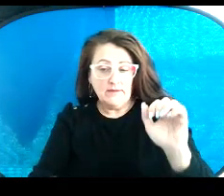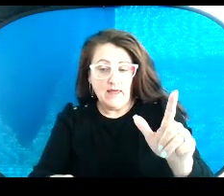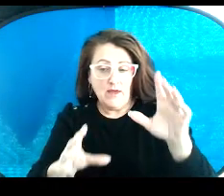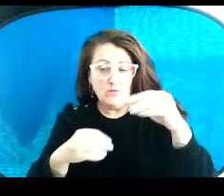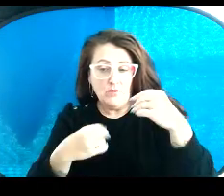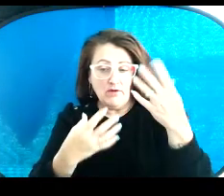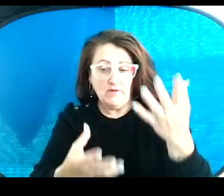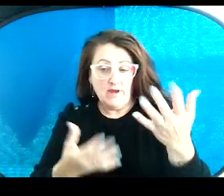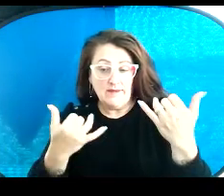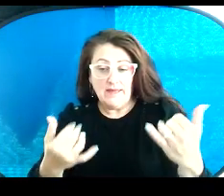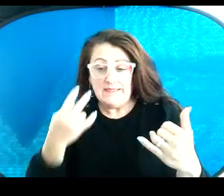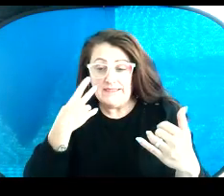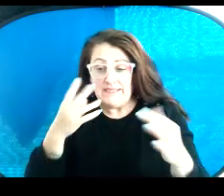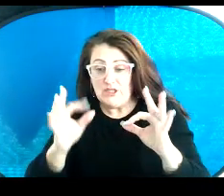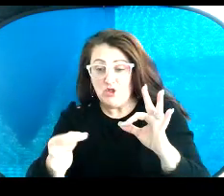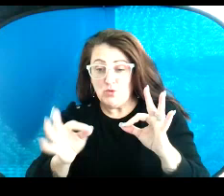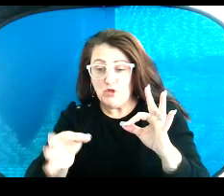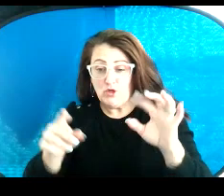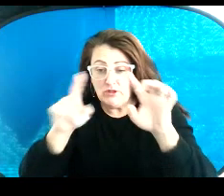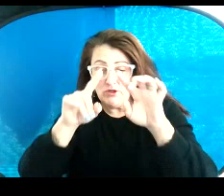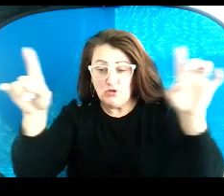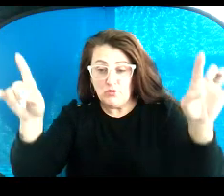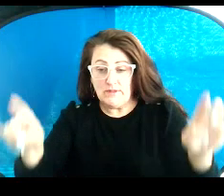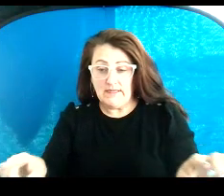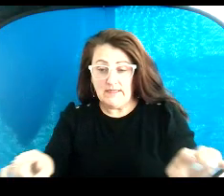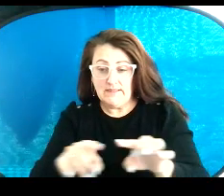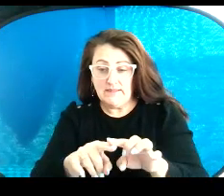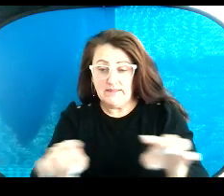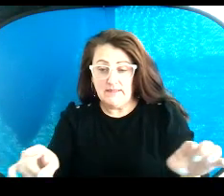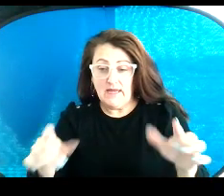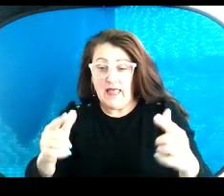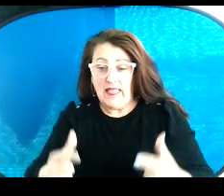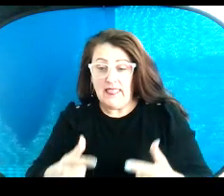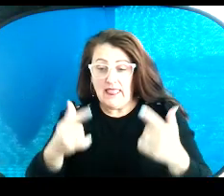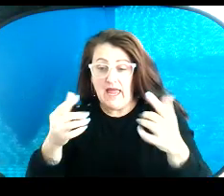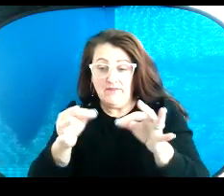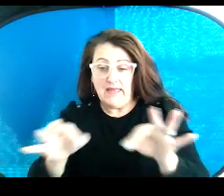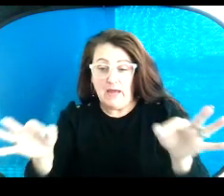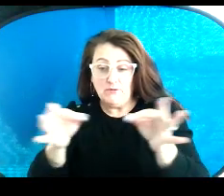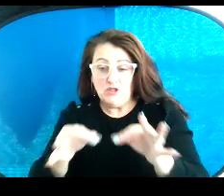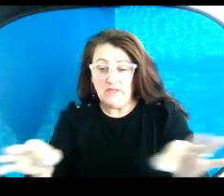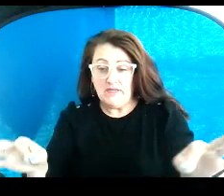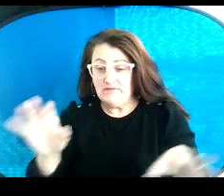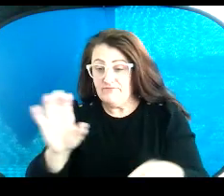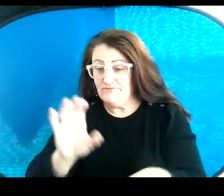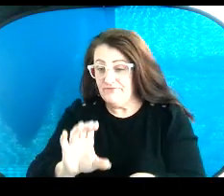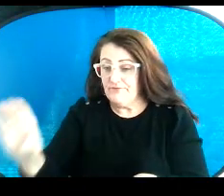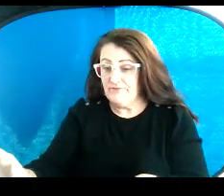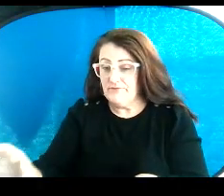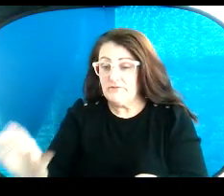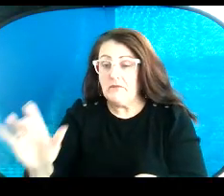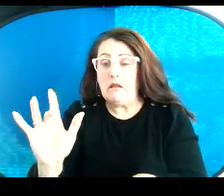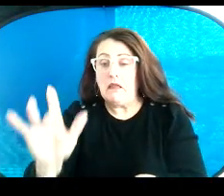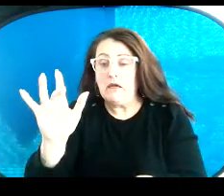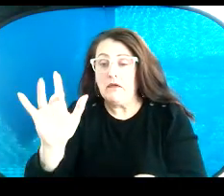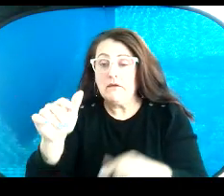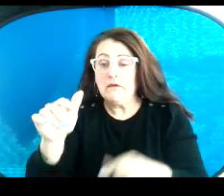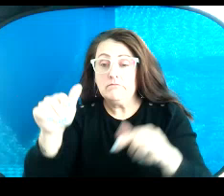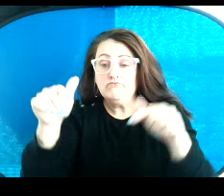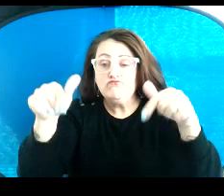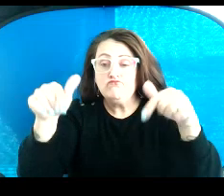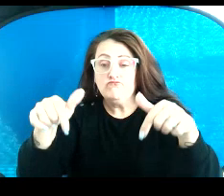the translators on your screen. Live closed captioning is also available. Please select the Show Captions tab at the bottom of your screen. There are